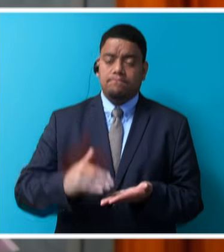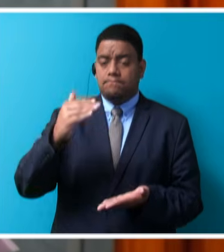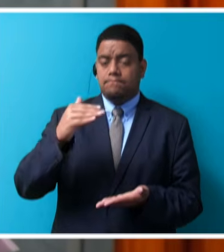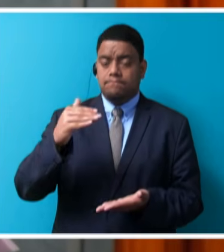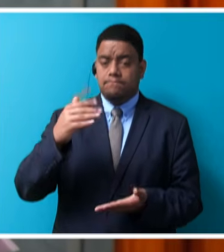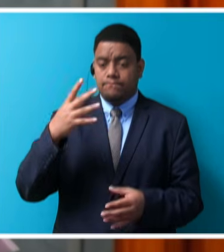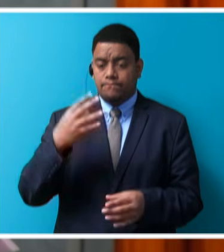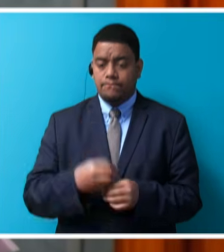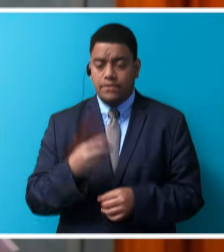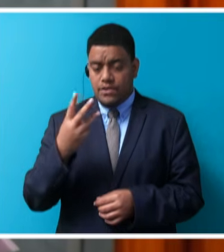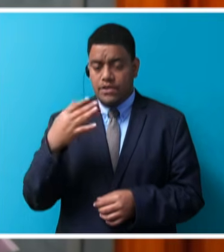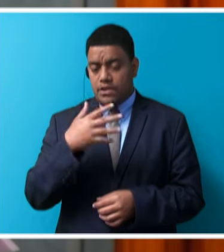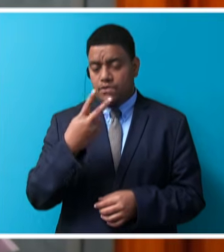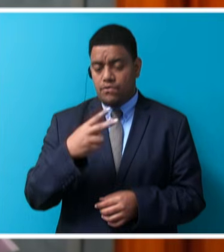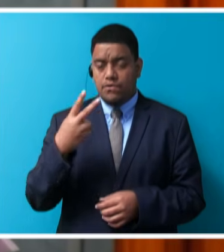approximately